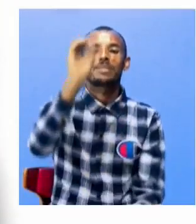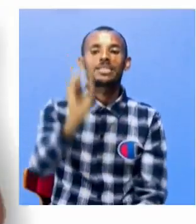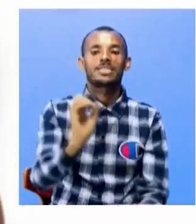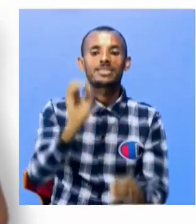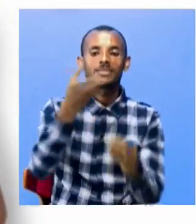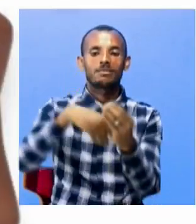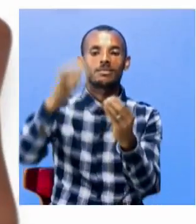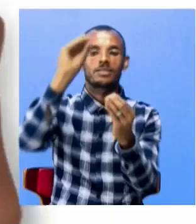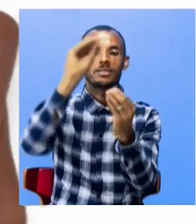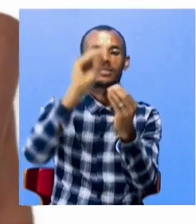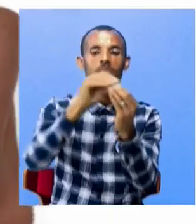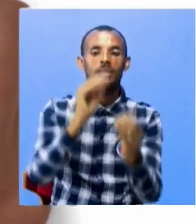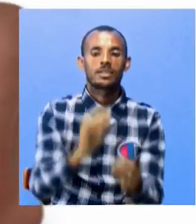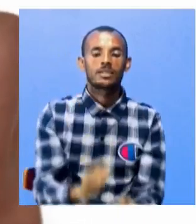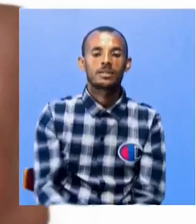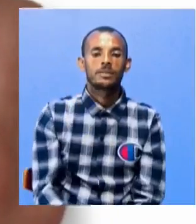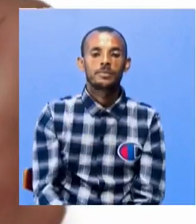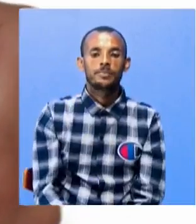increase.